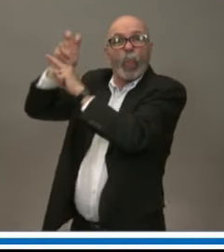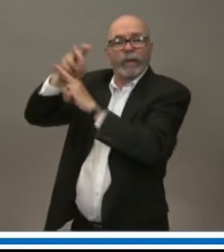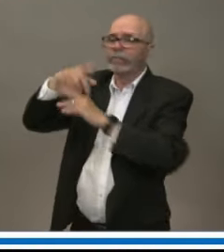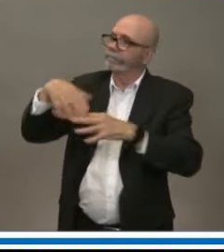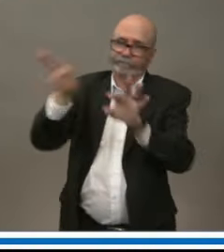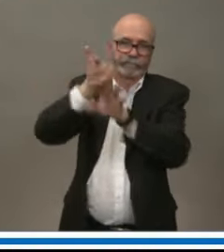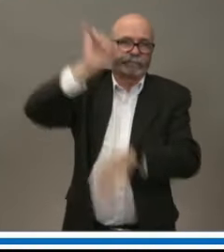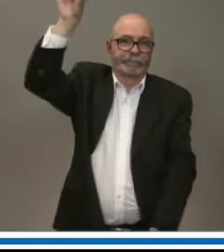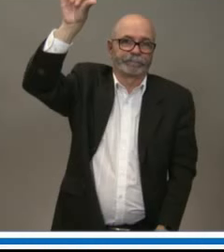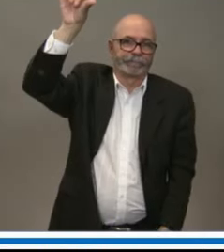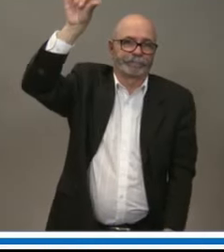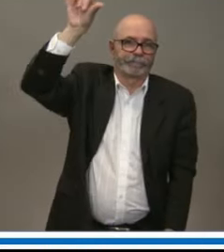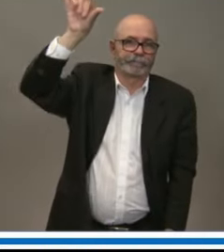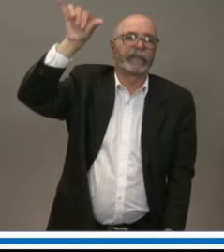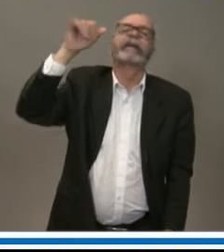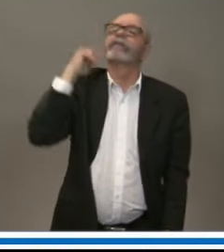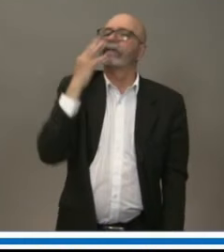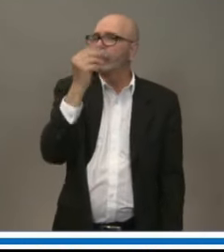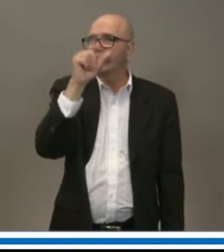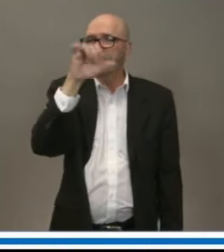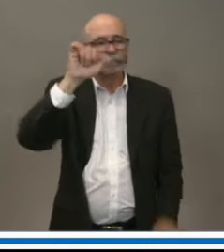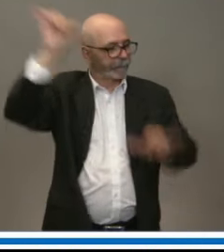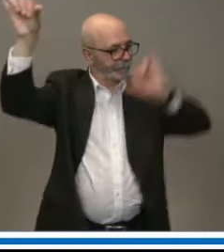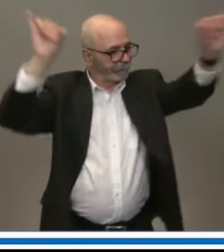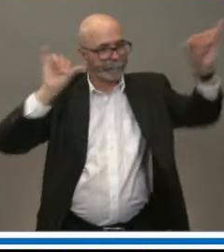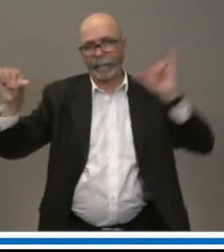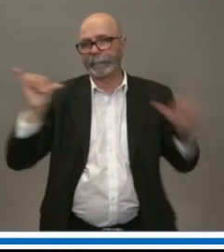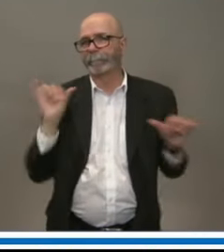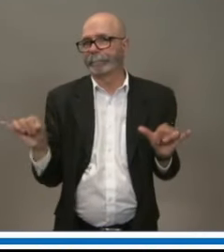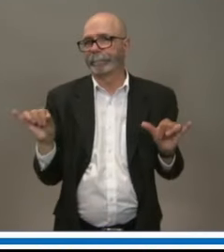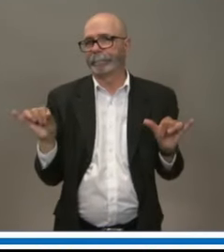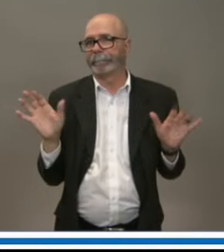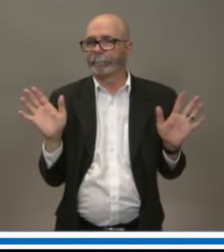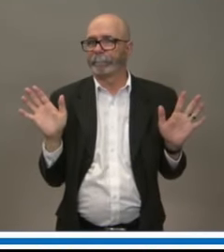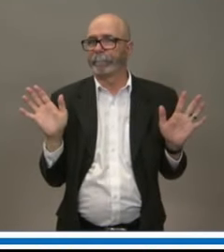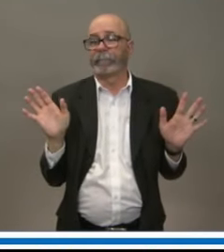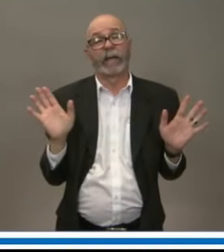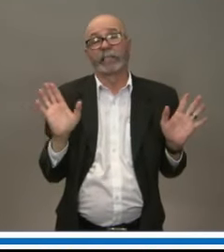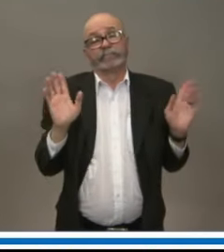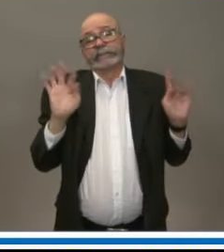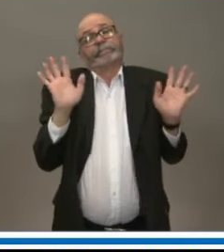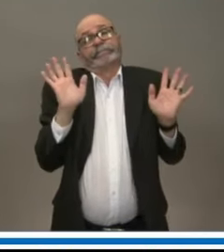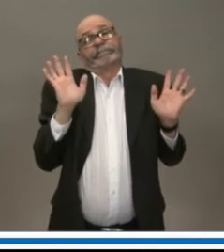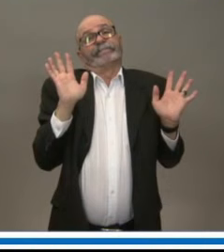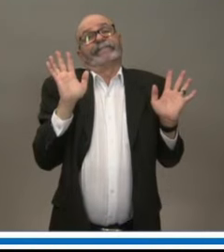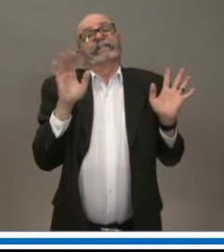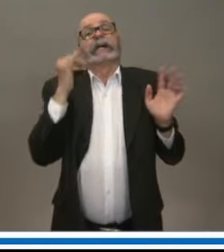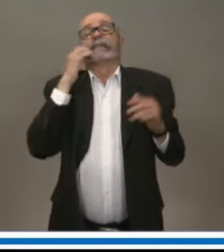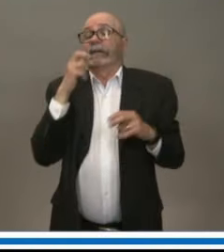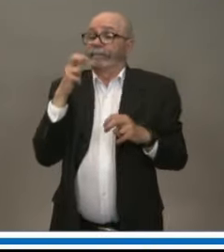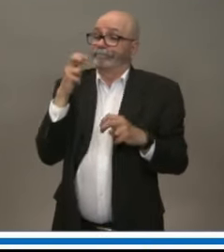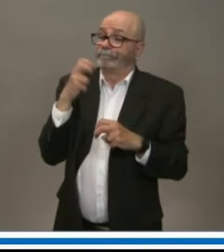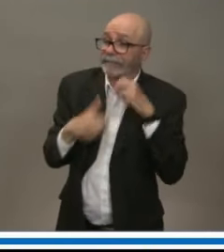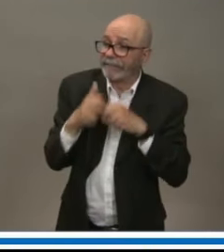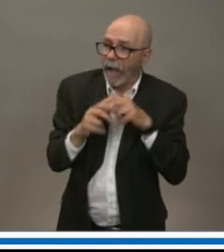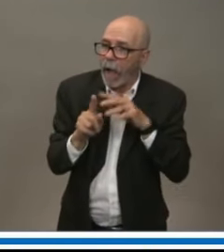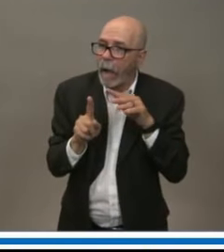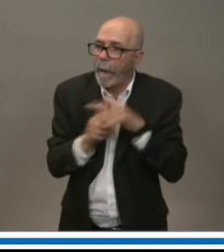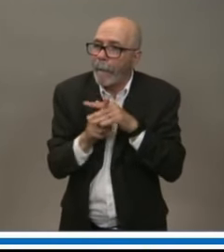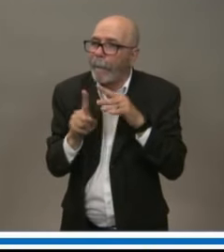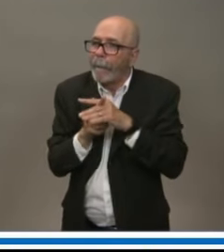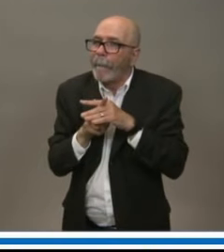work like we do with every sector. If there's an issue associated with that, we'll work our way through